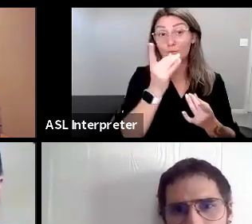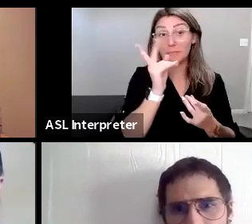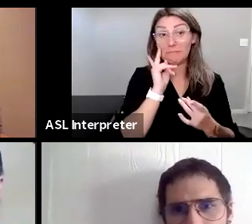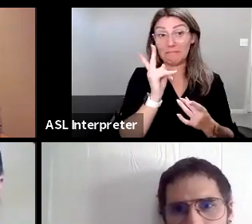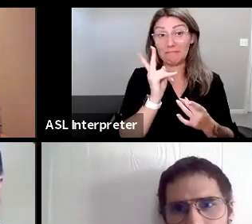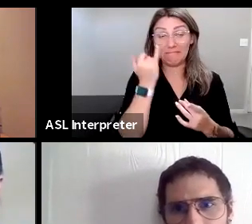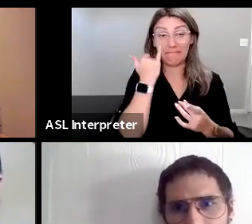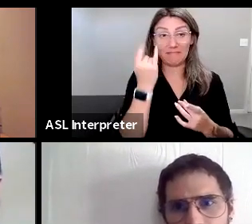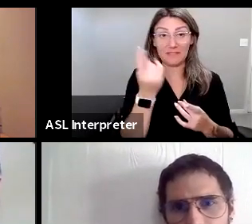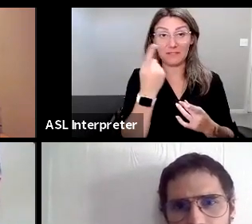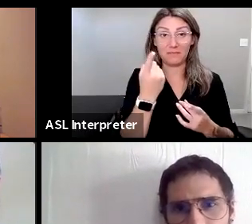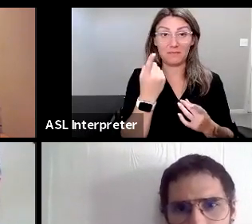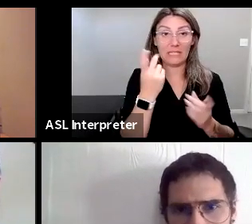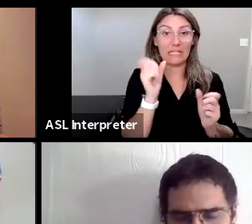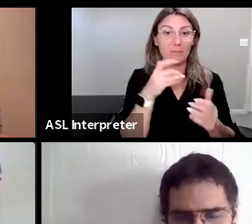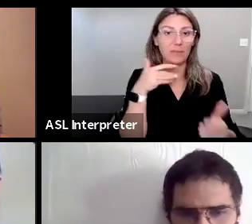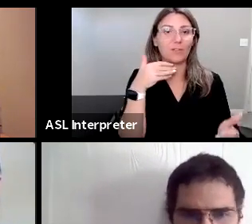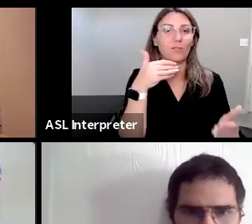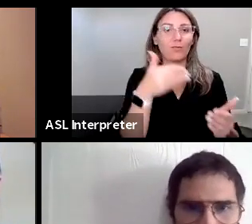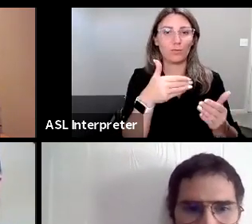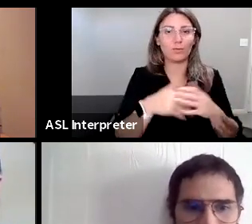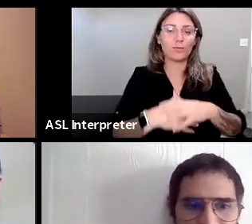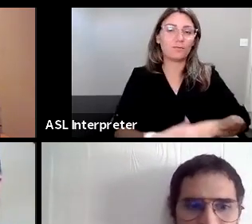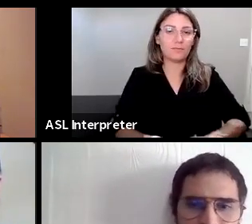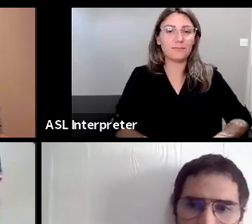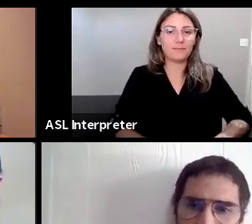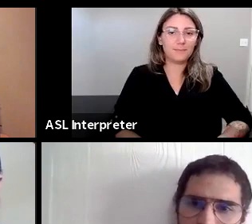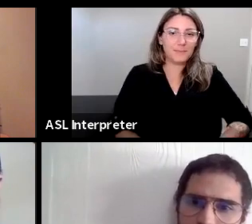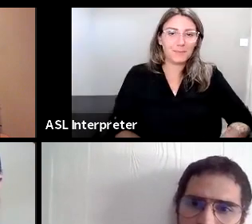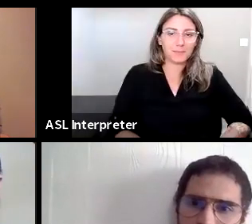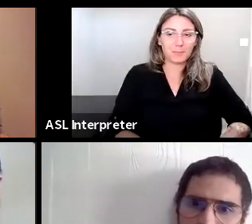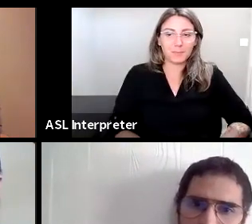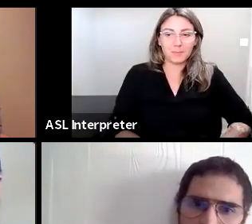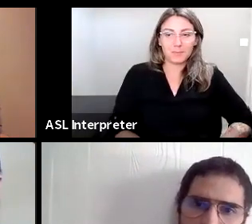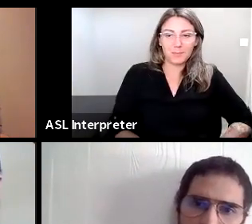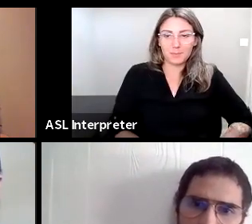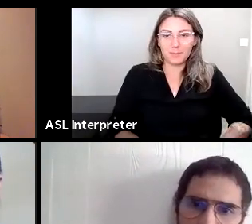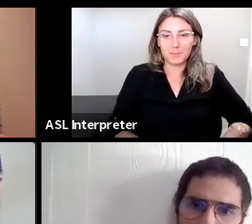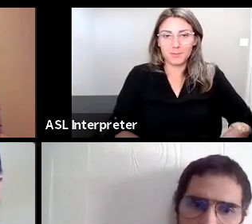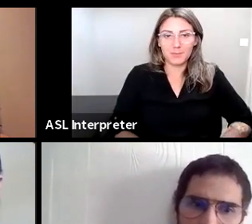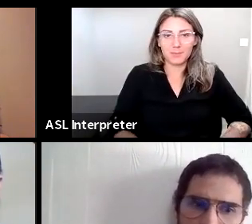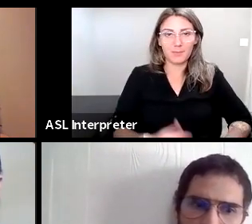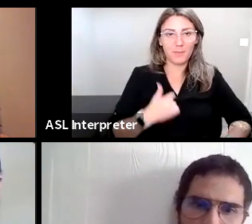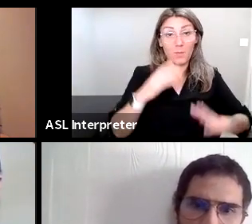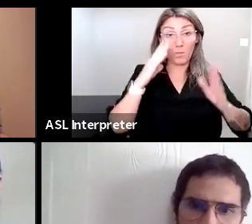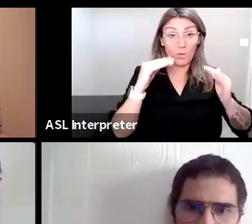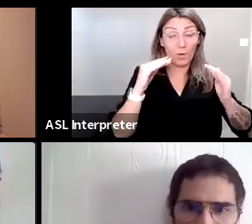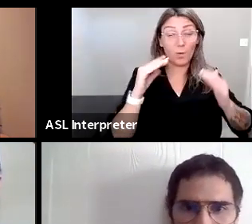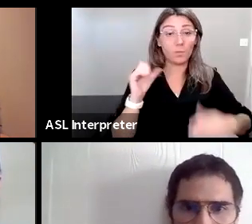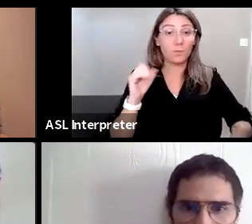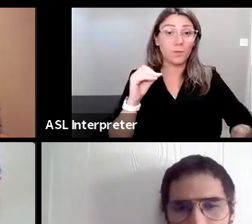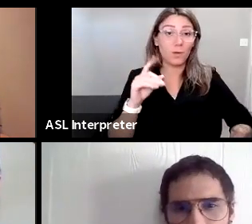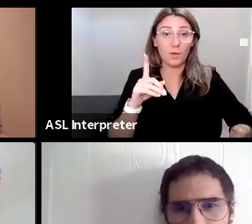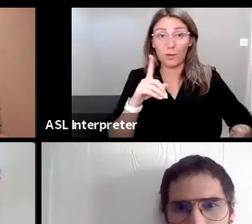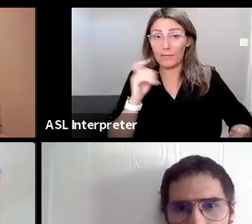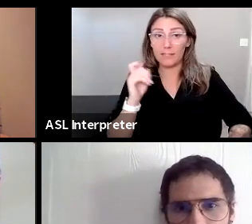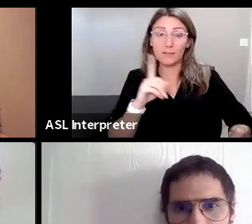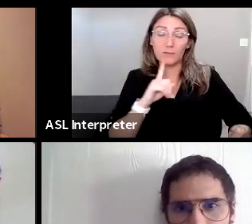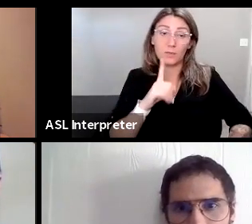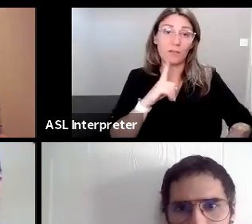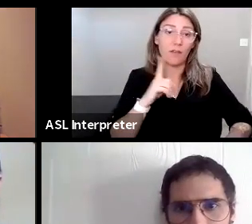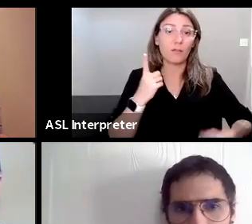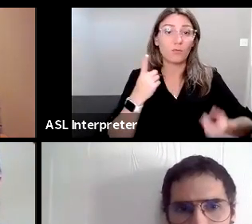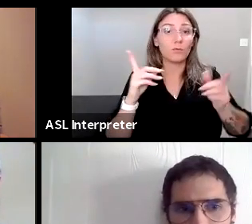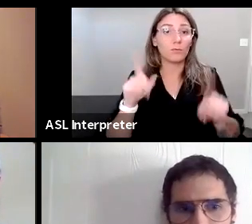that's something that we can get closer to. That I would hope so, because it really I really agree